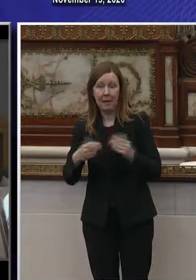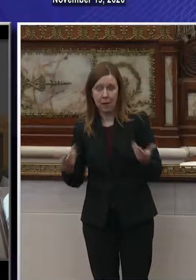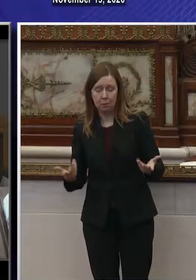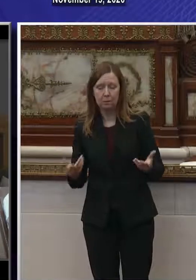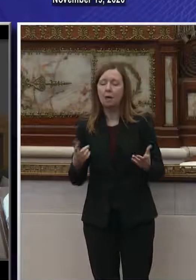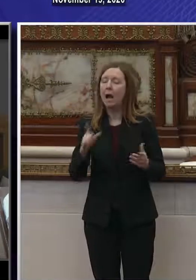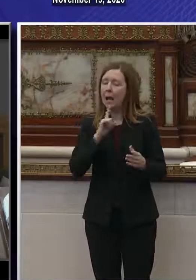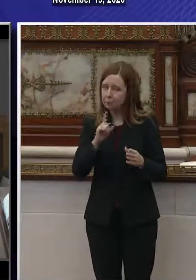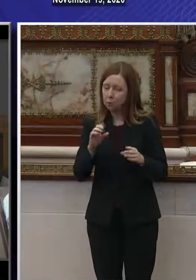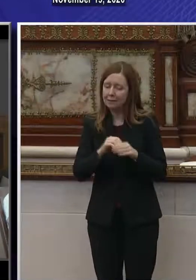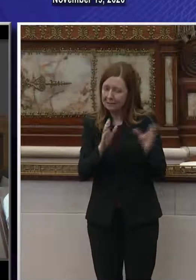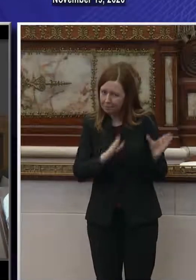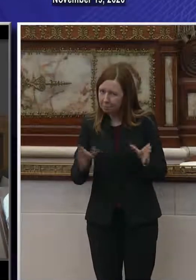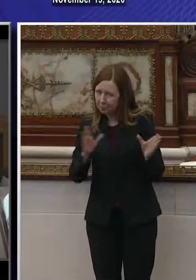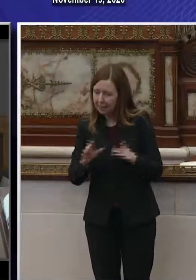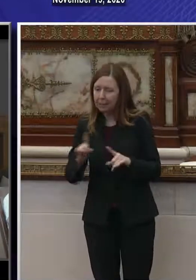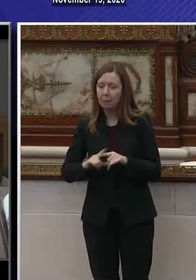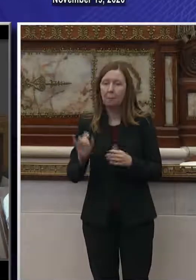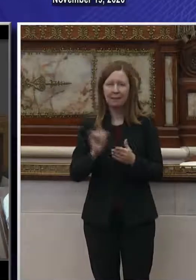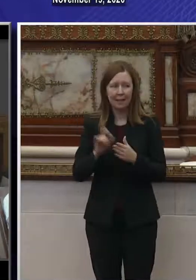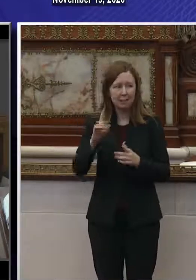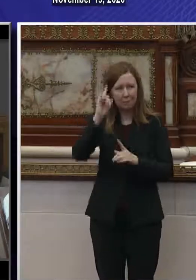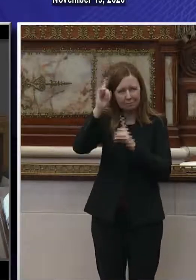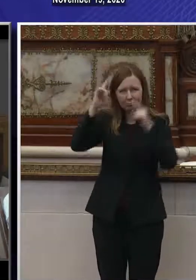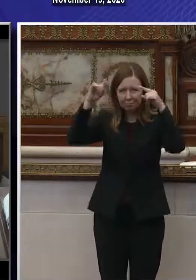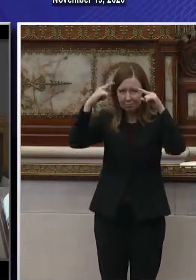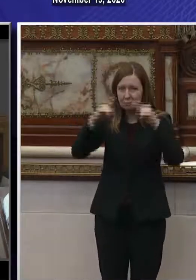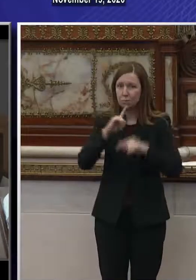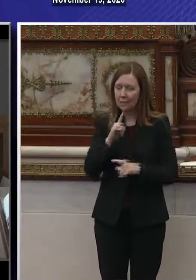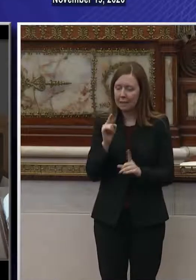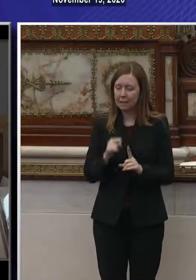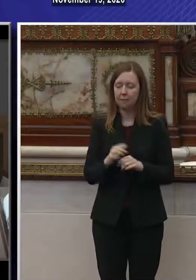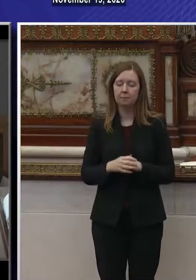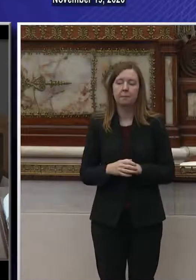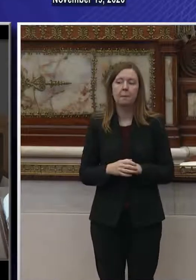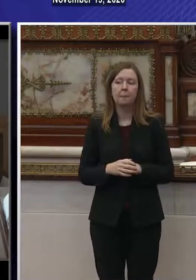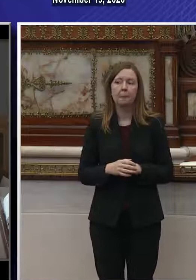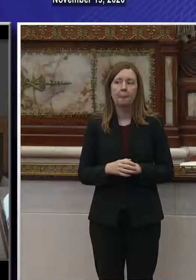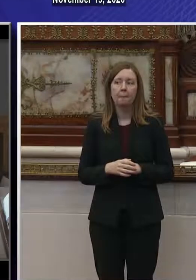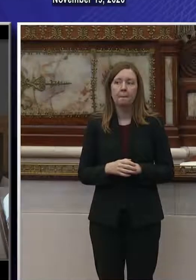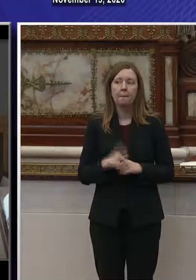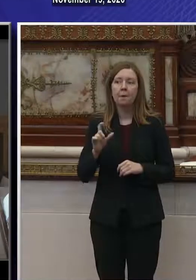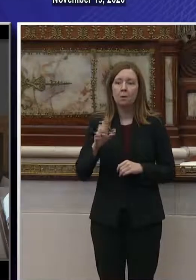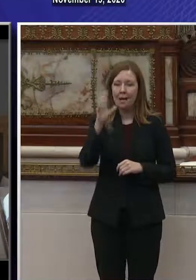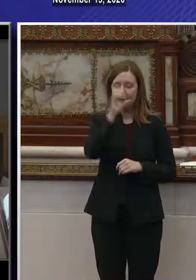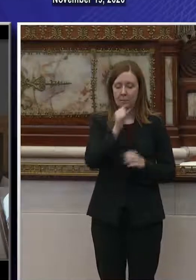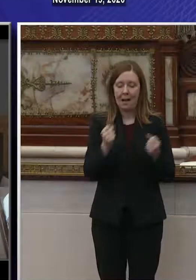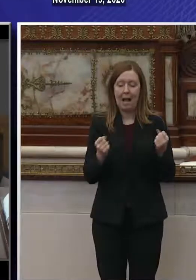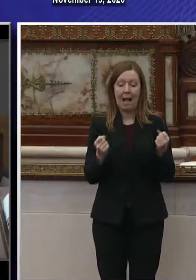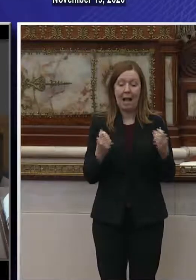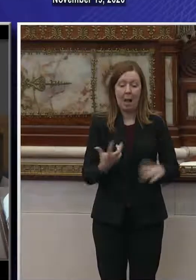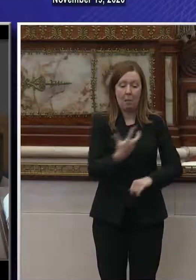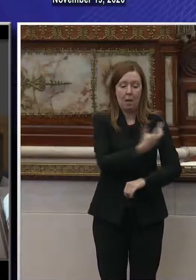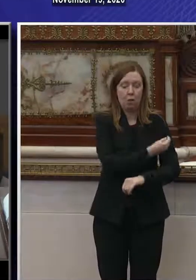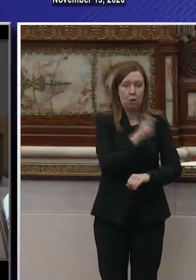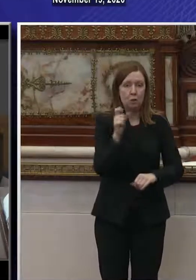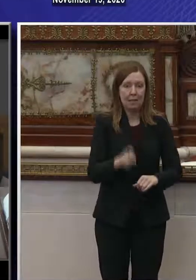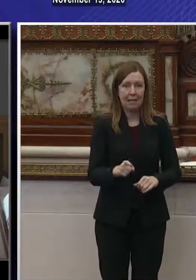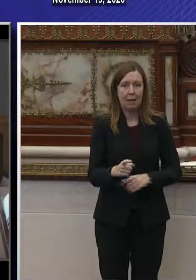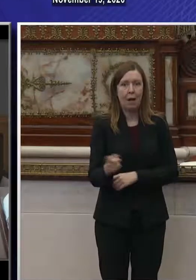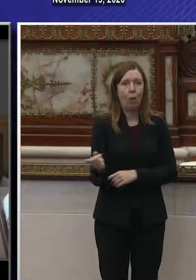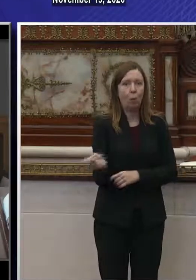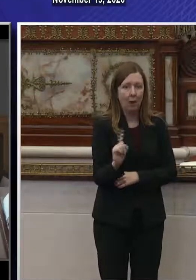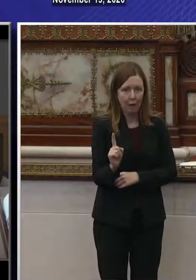in the planning in the city, but needs to be really thought through, is estimating how much you need where, what stocks in what